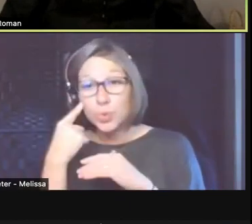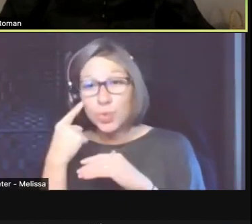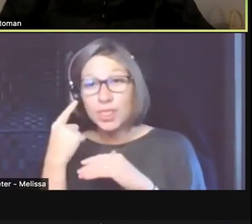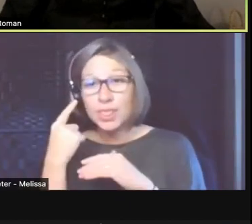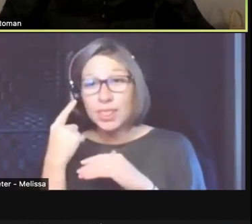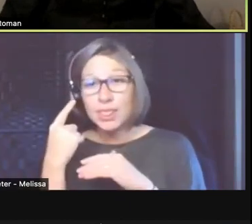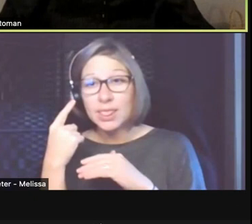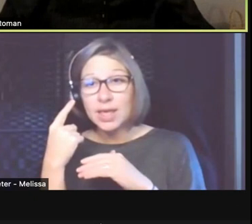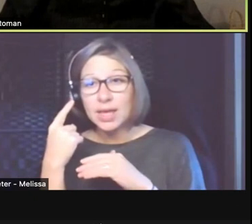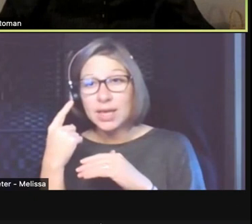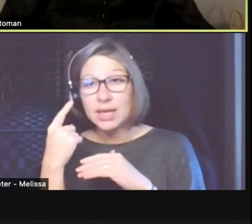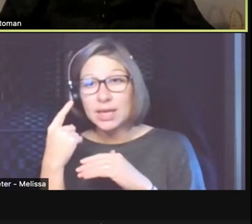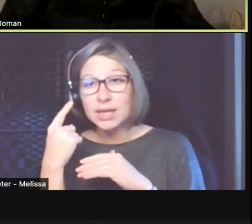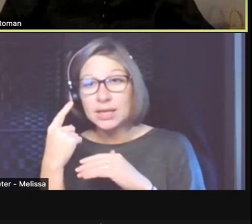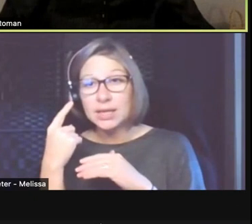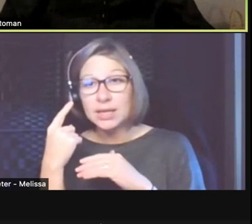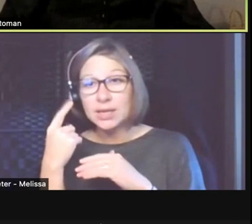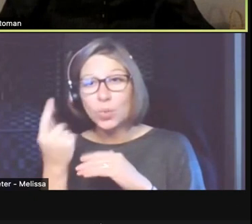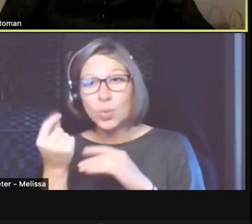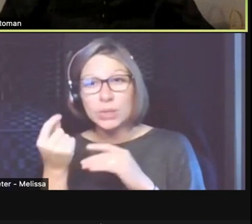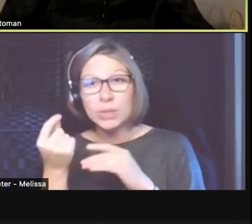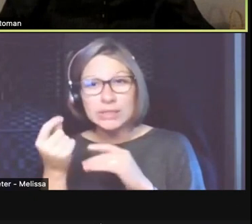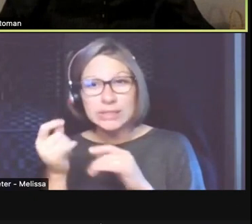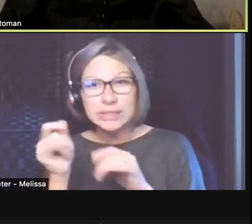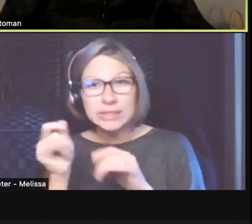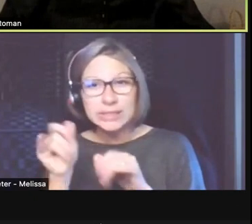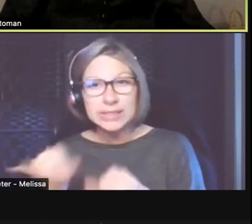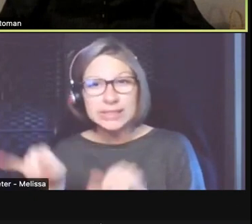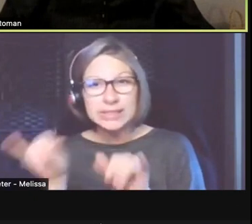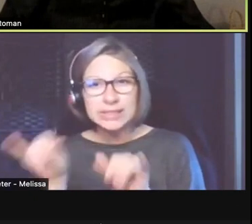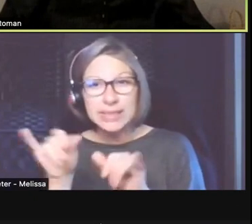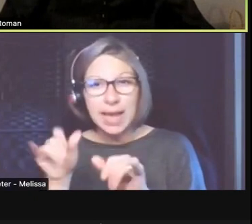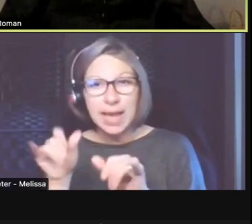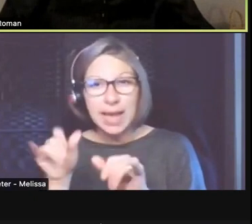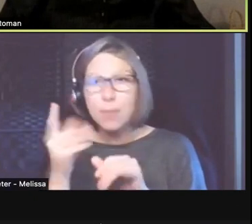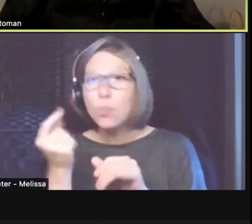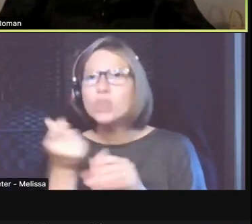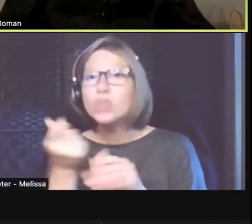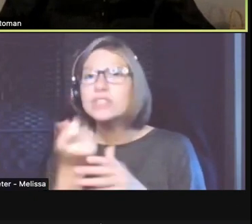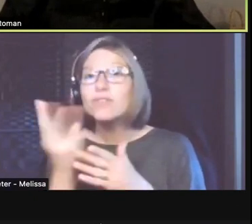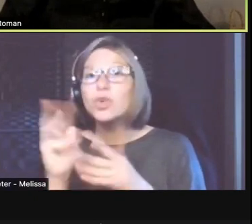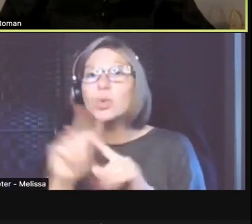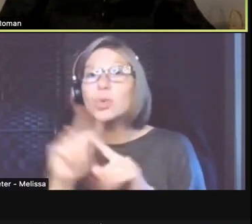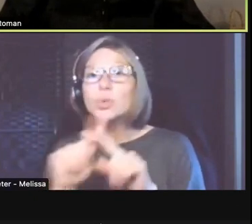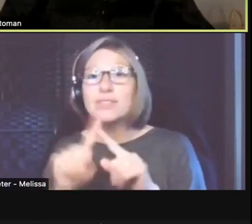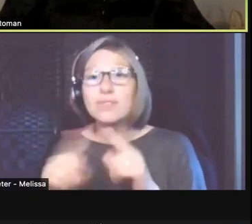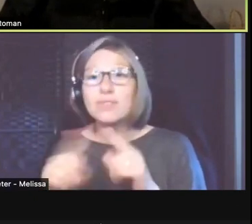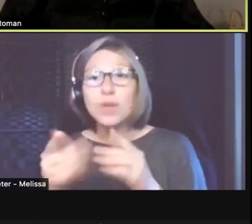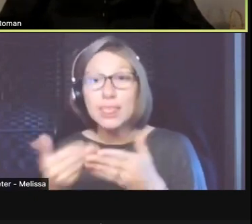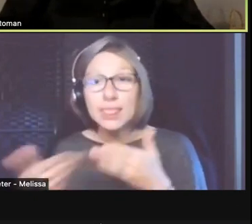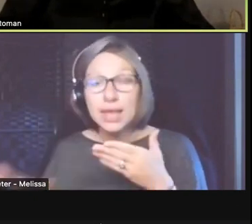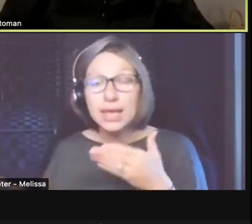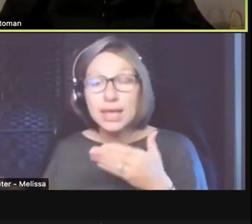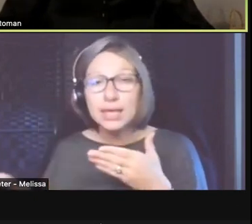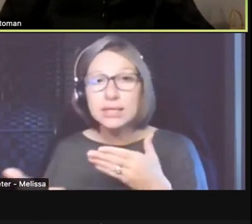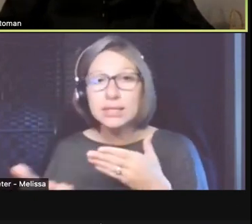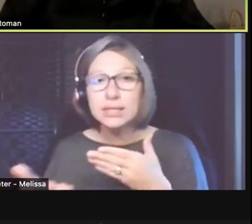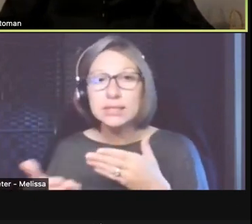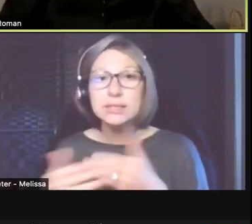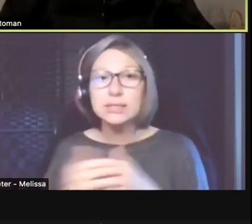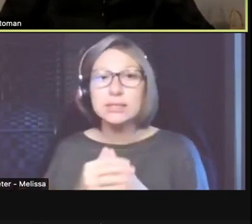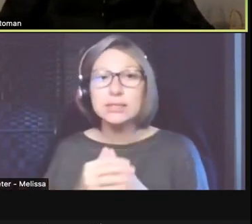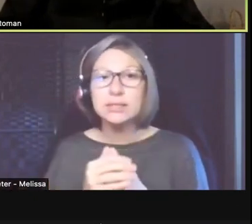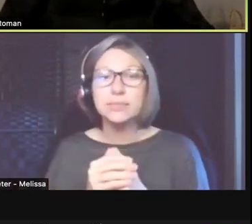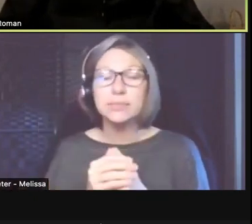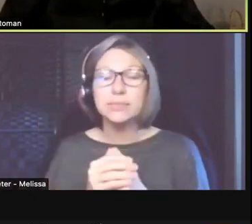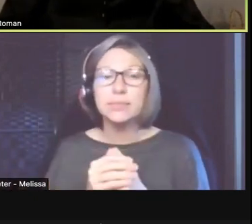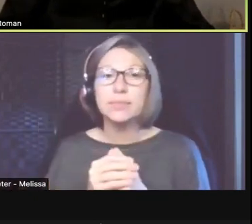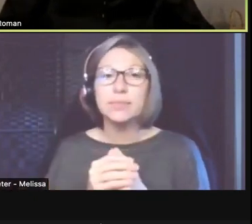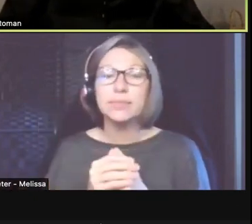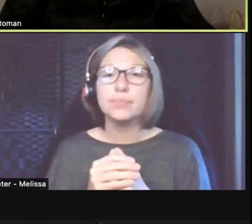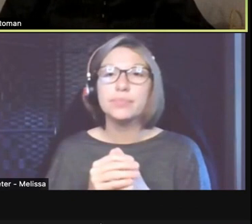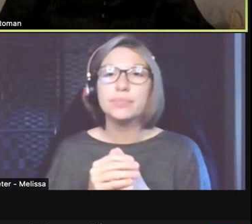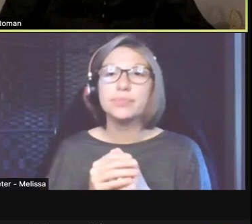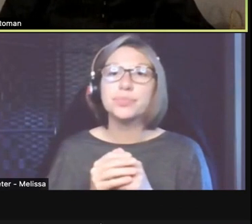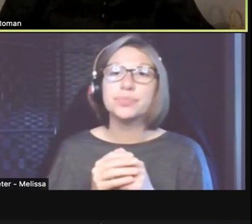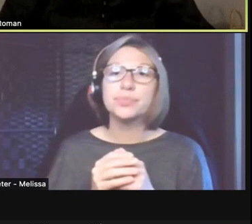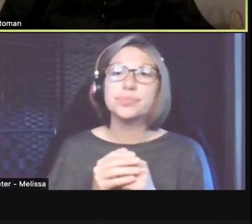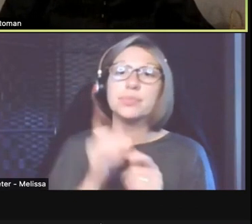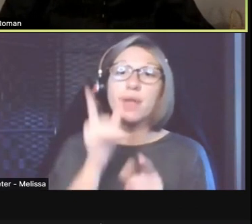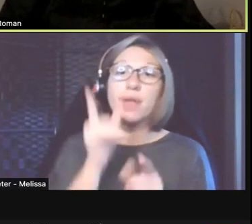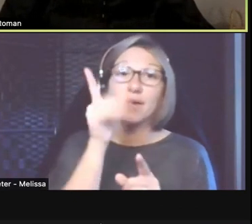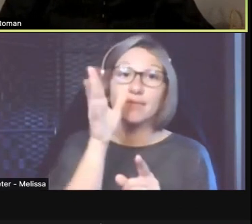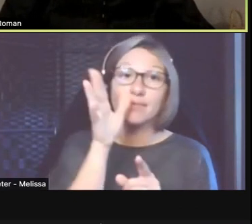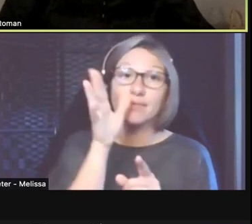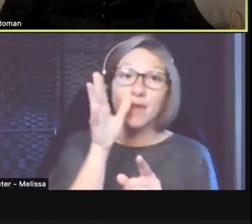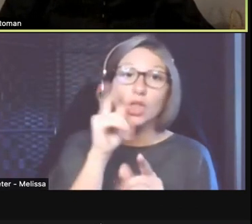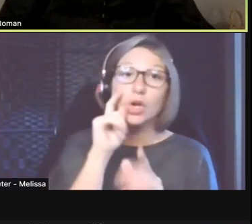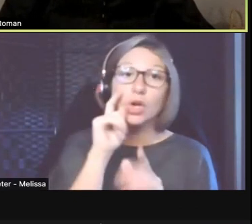what is always the same. Come up with a couple different things. You, Colin, say notice the whatever. Notice that it has,